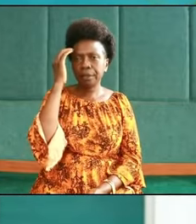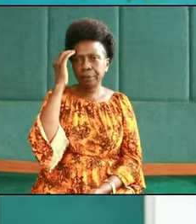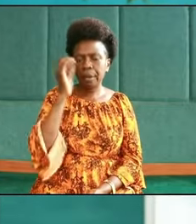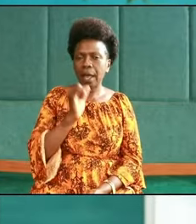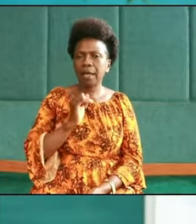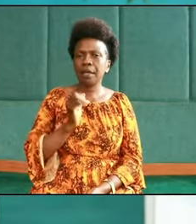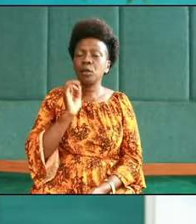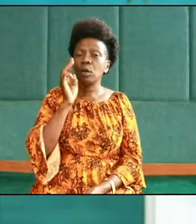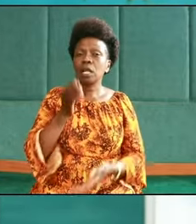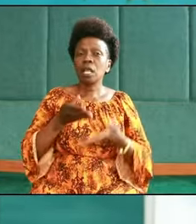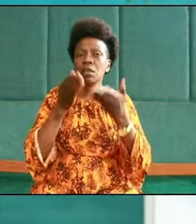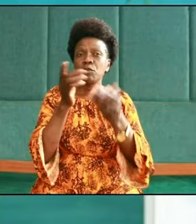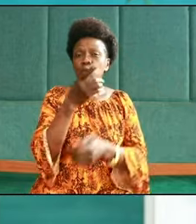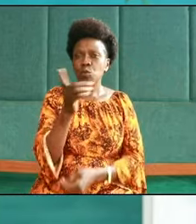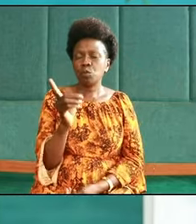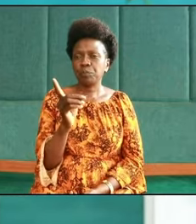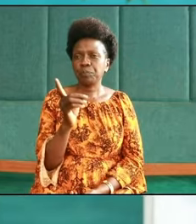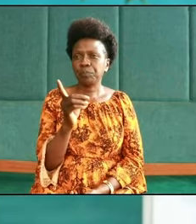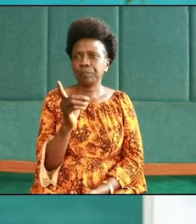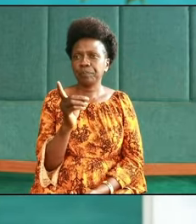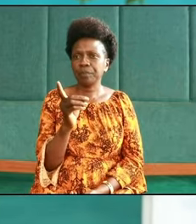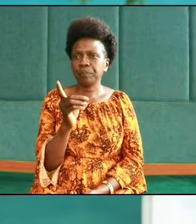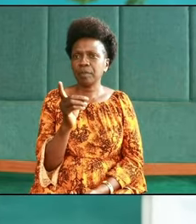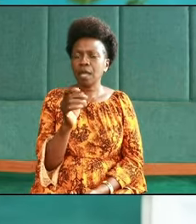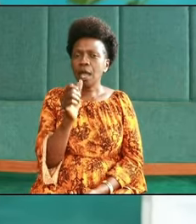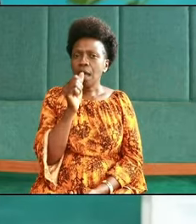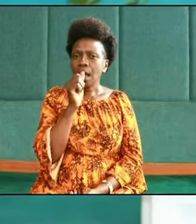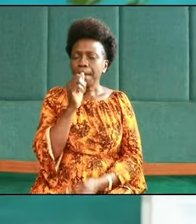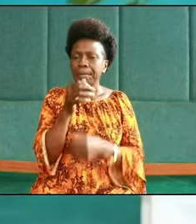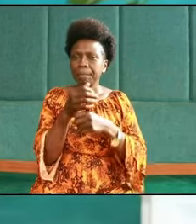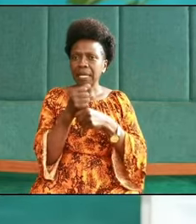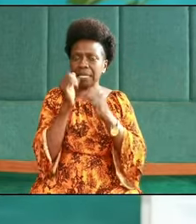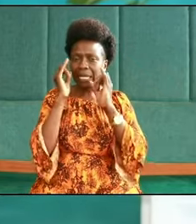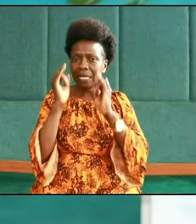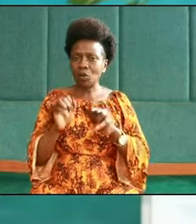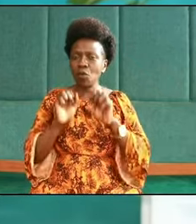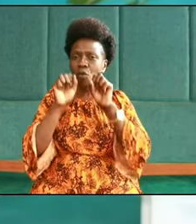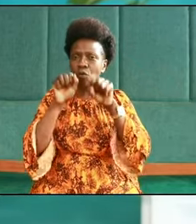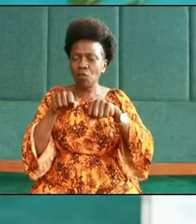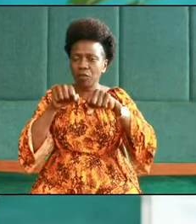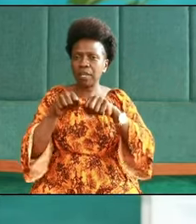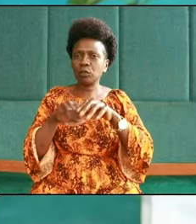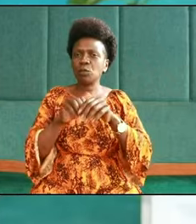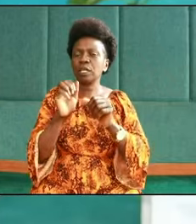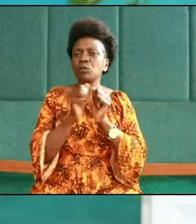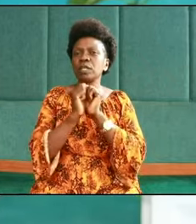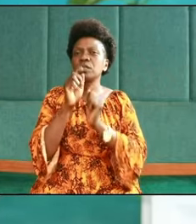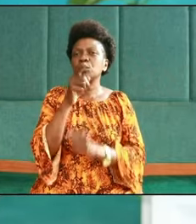I will give you a new heart. I am making a new covenant with